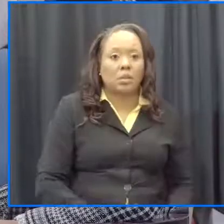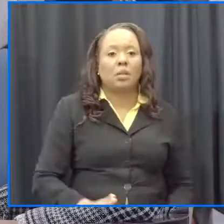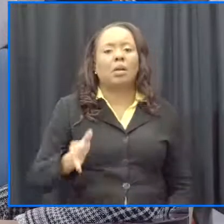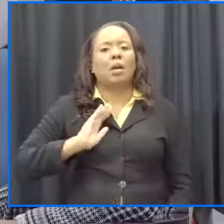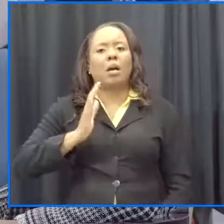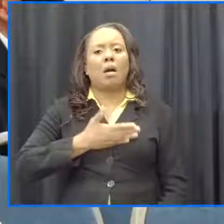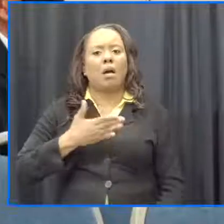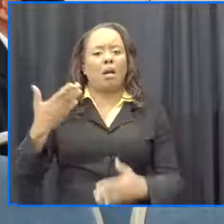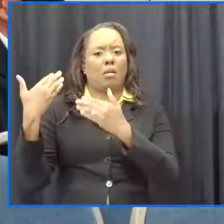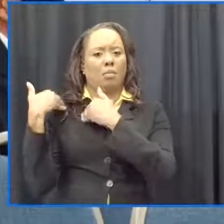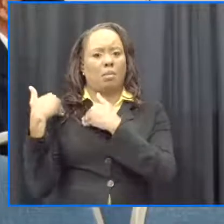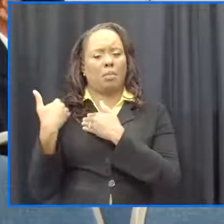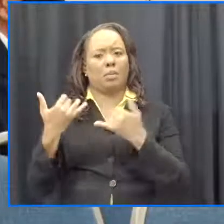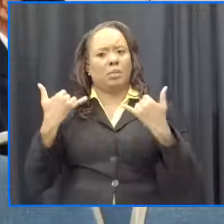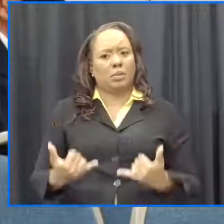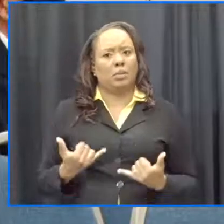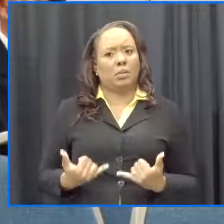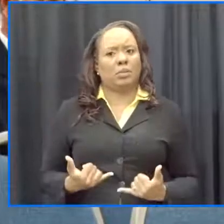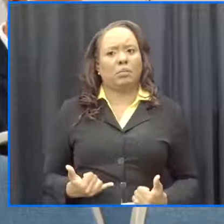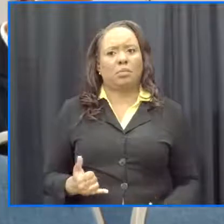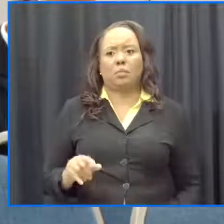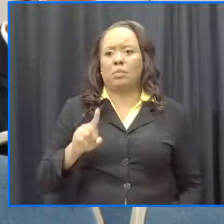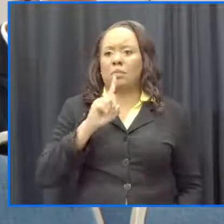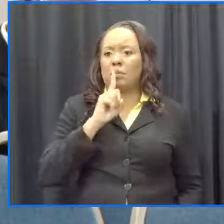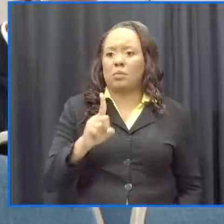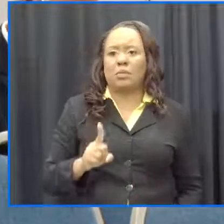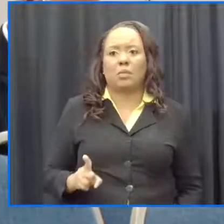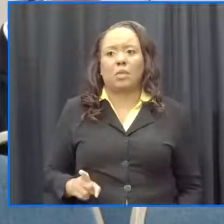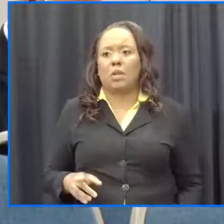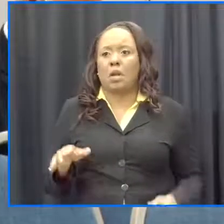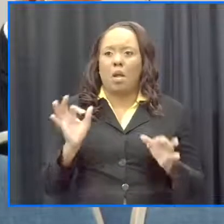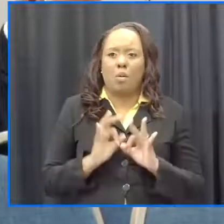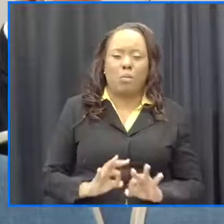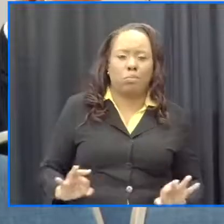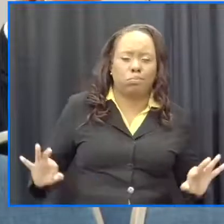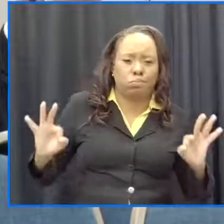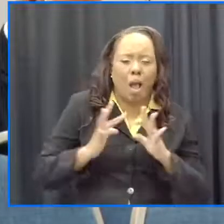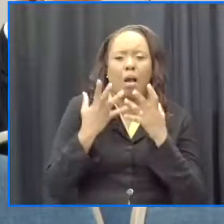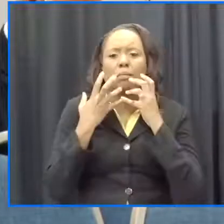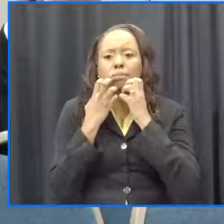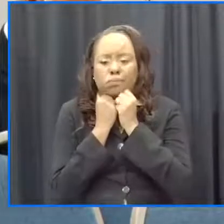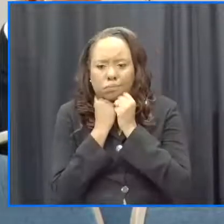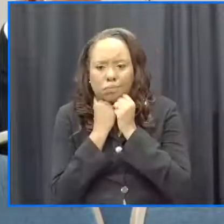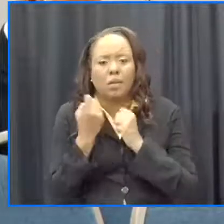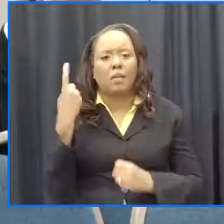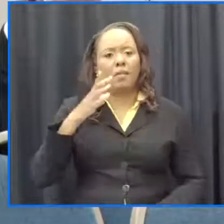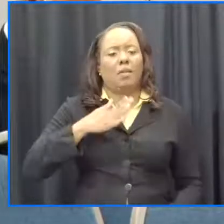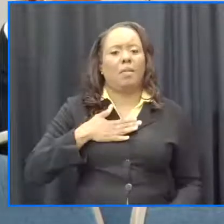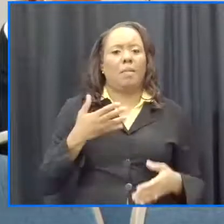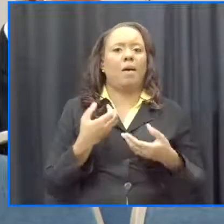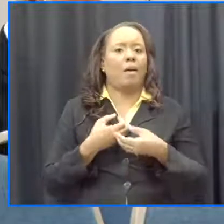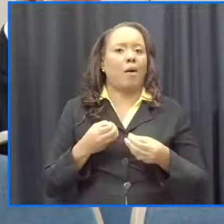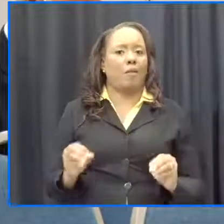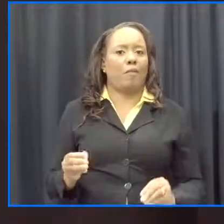the task which we are about to embark on is the most consequential in our long history.